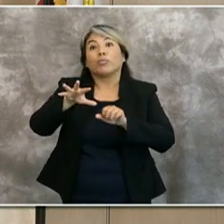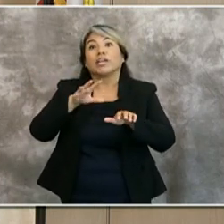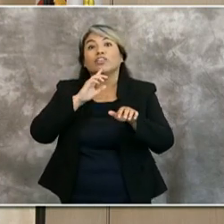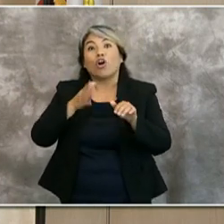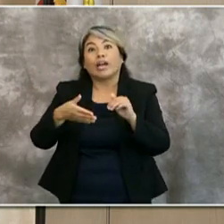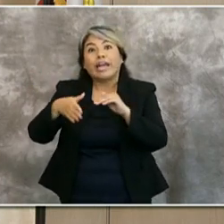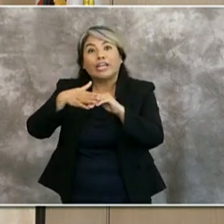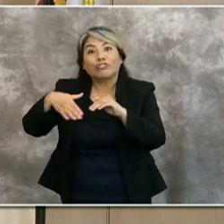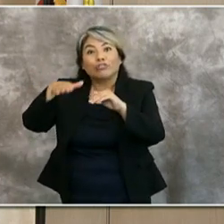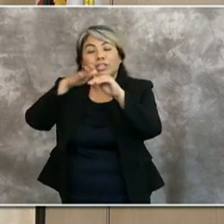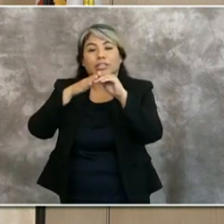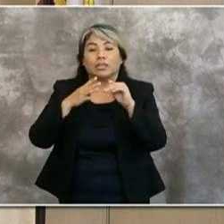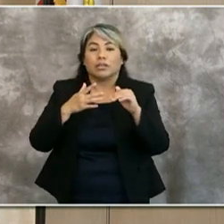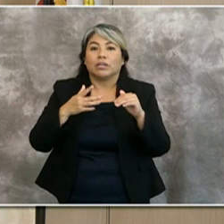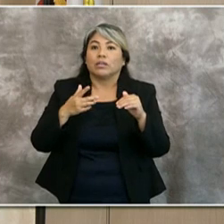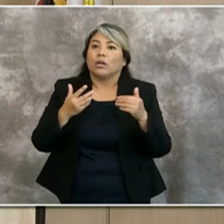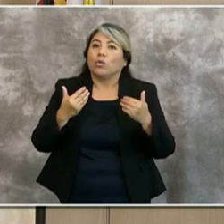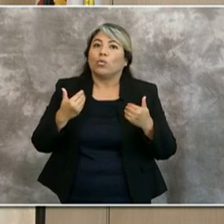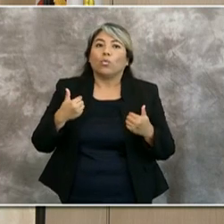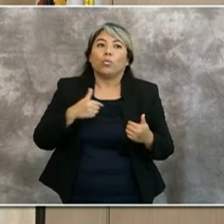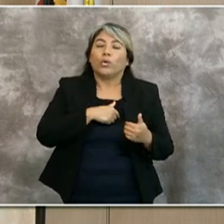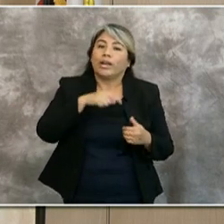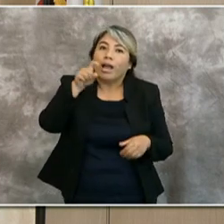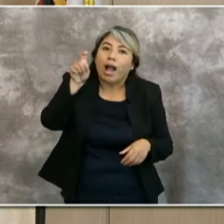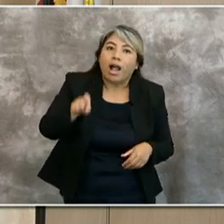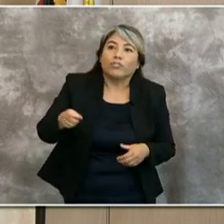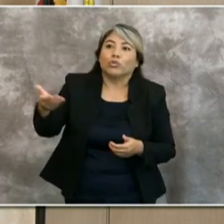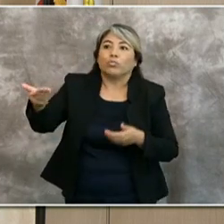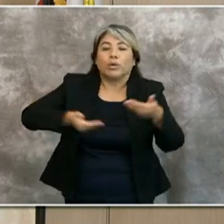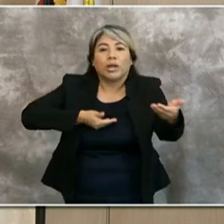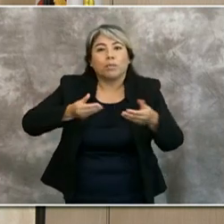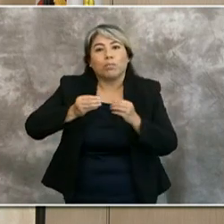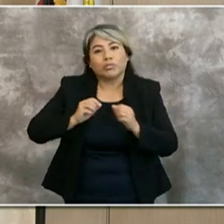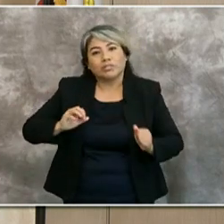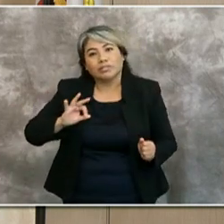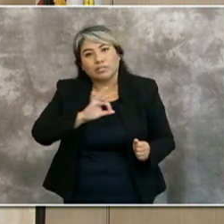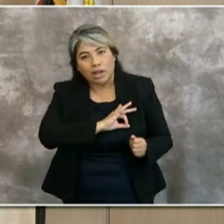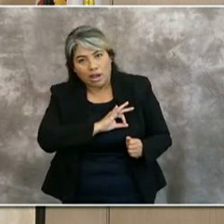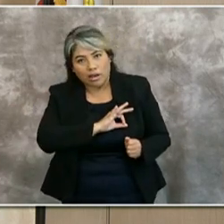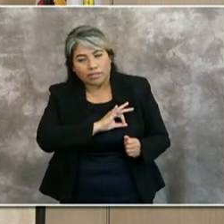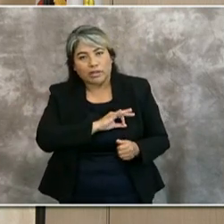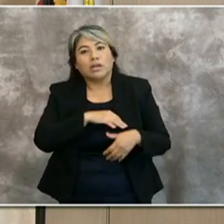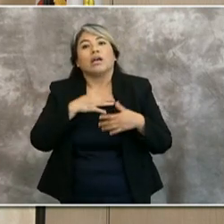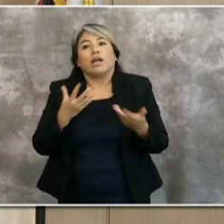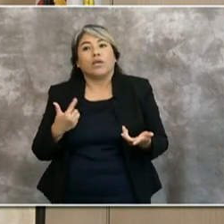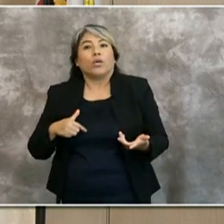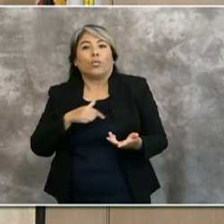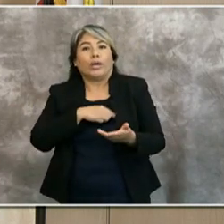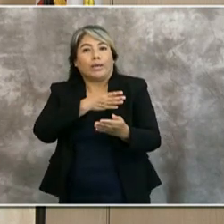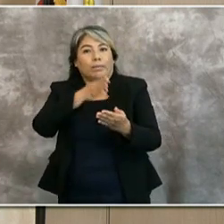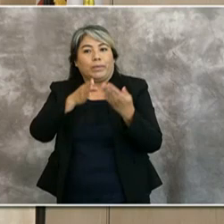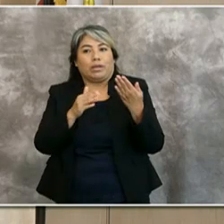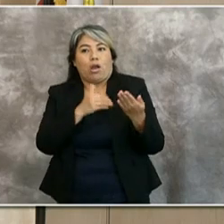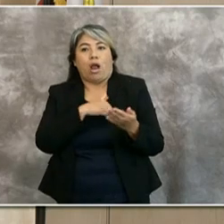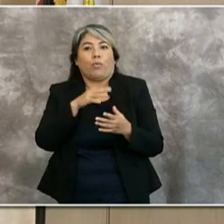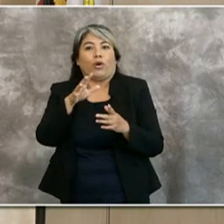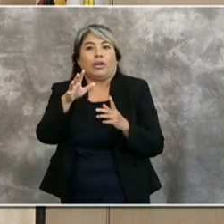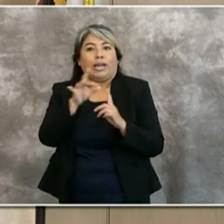increasing, we are having and need to bring on additional staff so that we can complete all of our